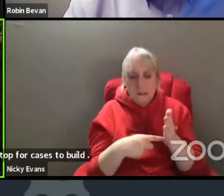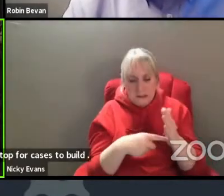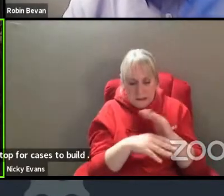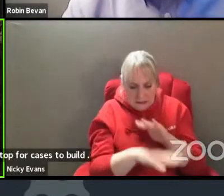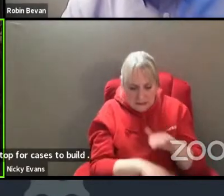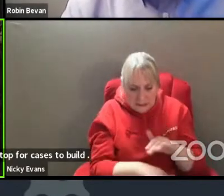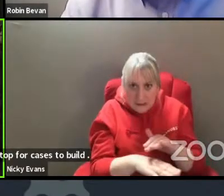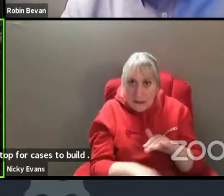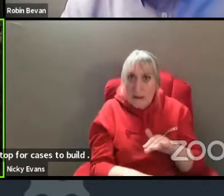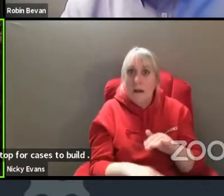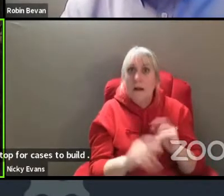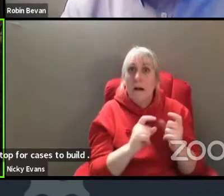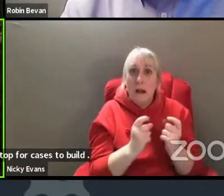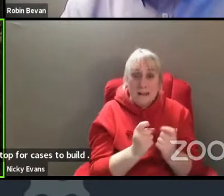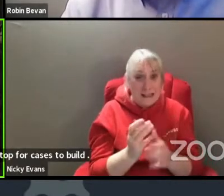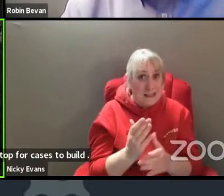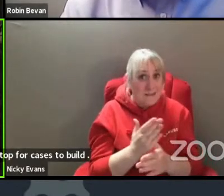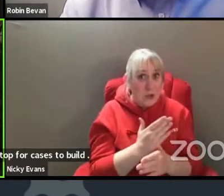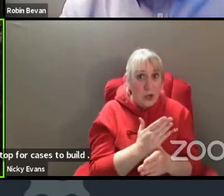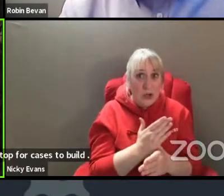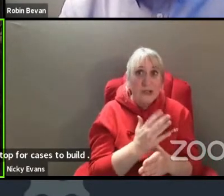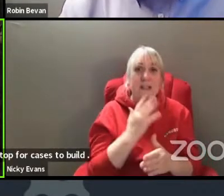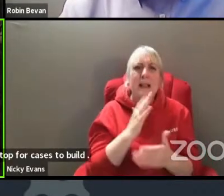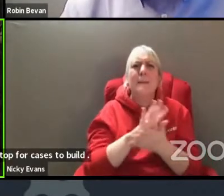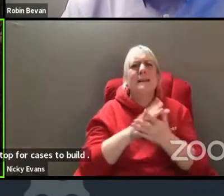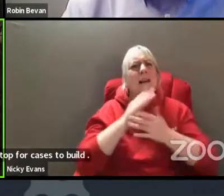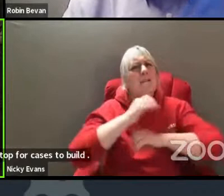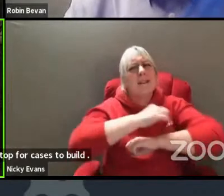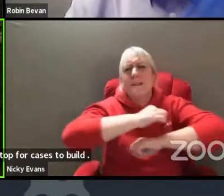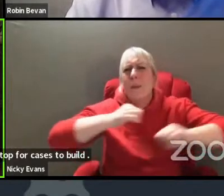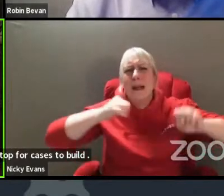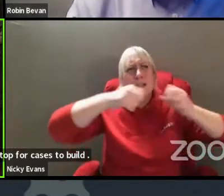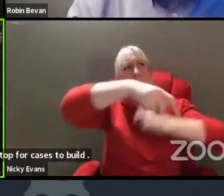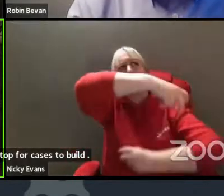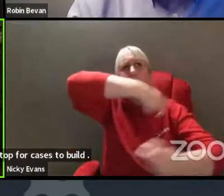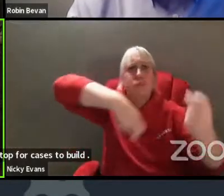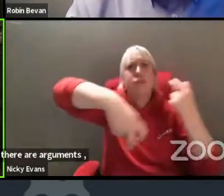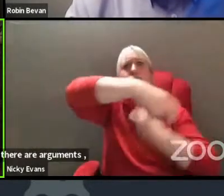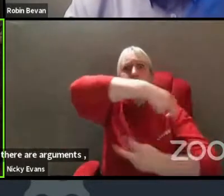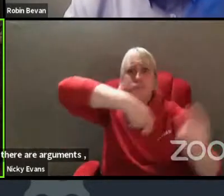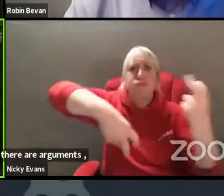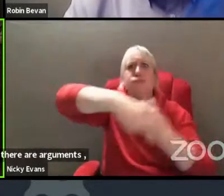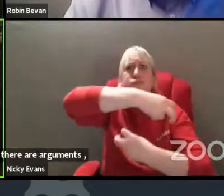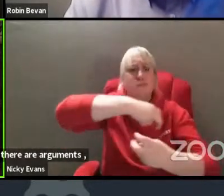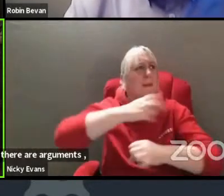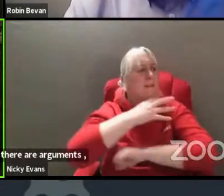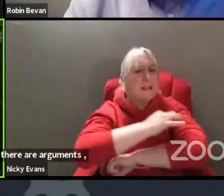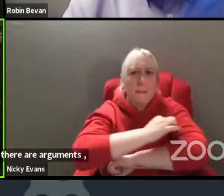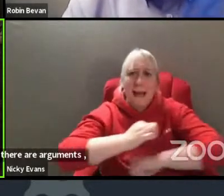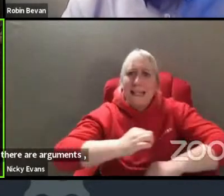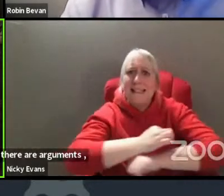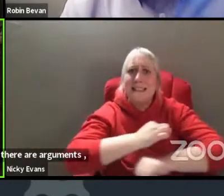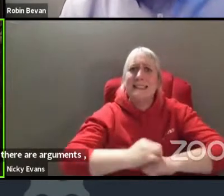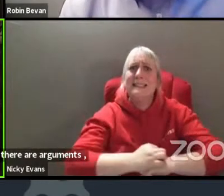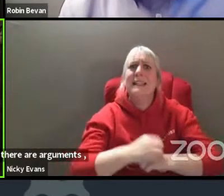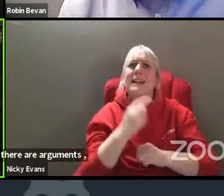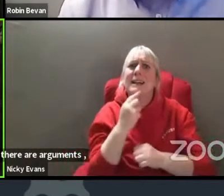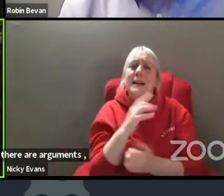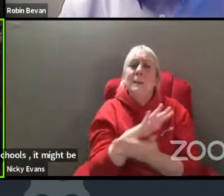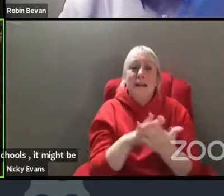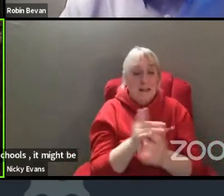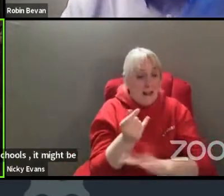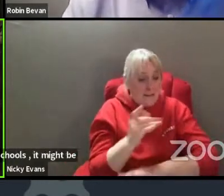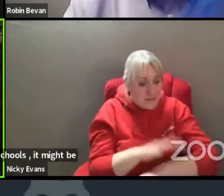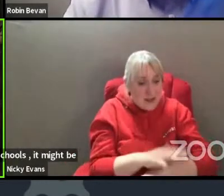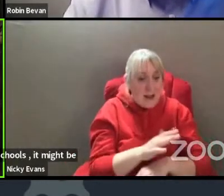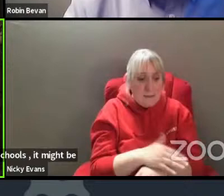to run off some of the energy, to have space in the playground, to work out the routines by which parents will bring them into school and drop